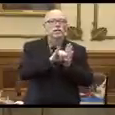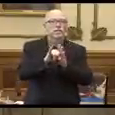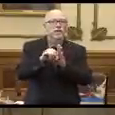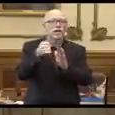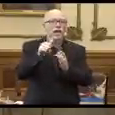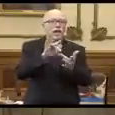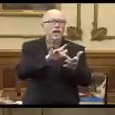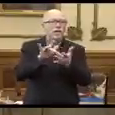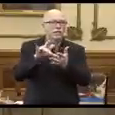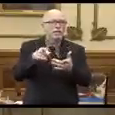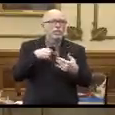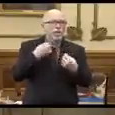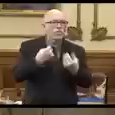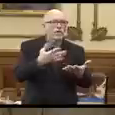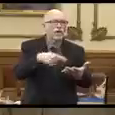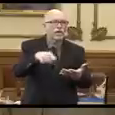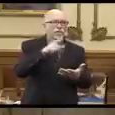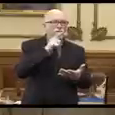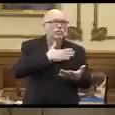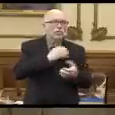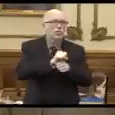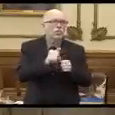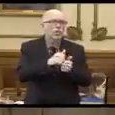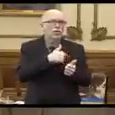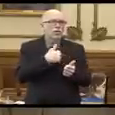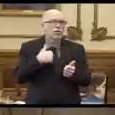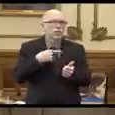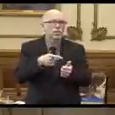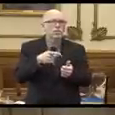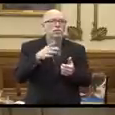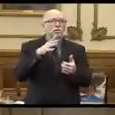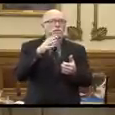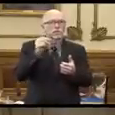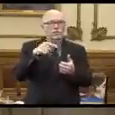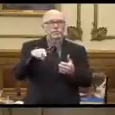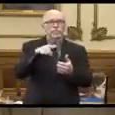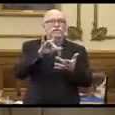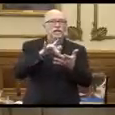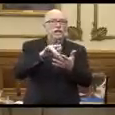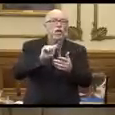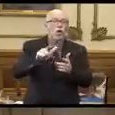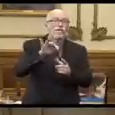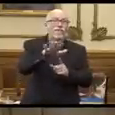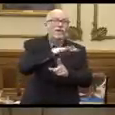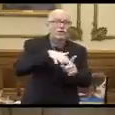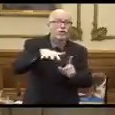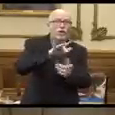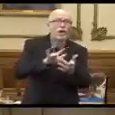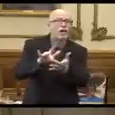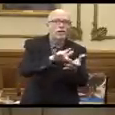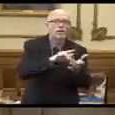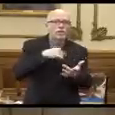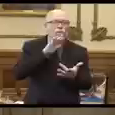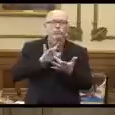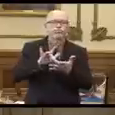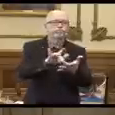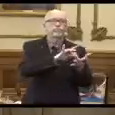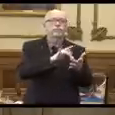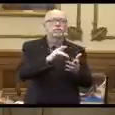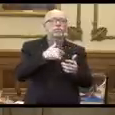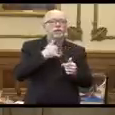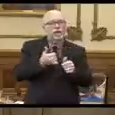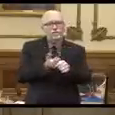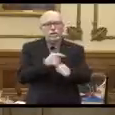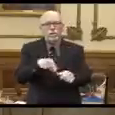contacts, provided that individual is willing to work with us on that, and contact all of those contacts so that we can follow them also